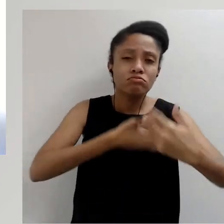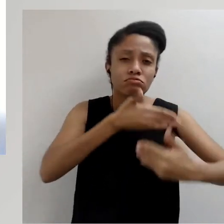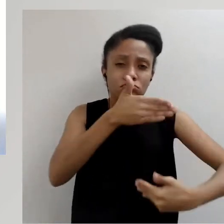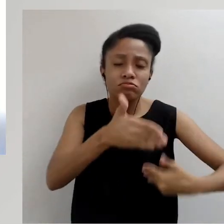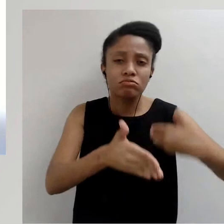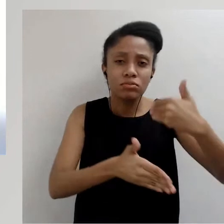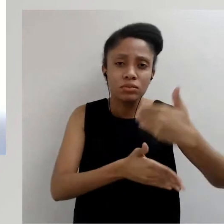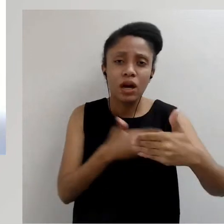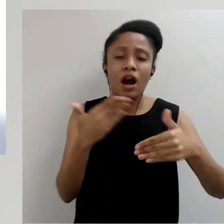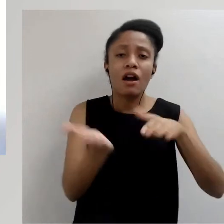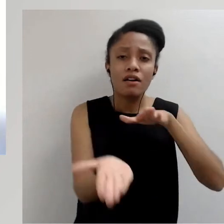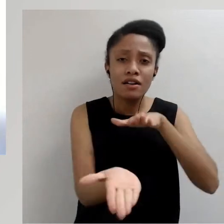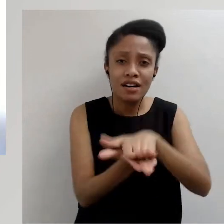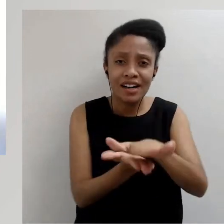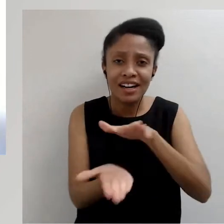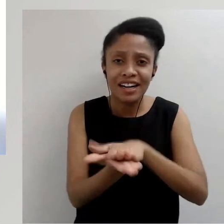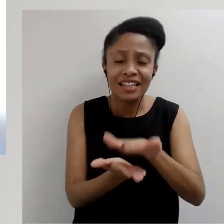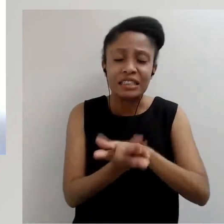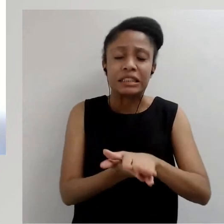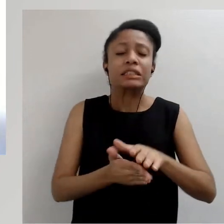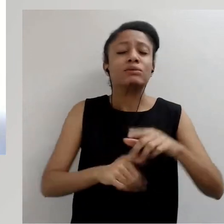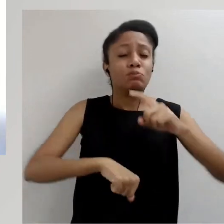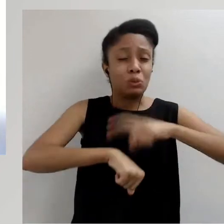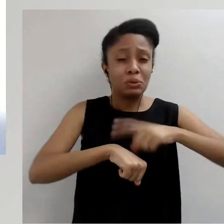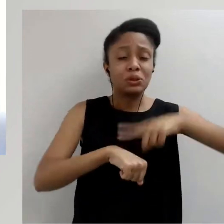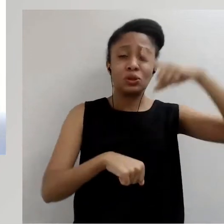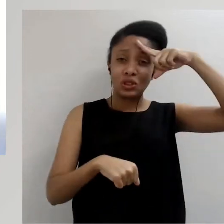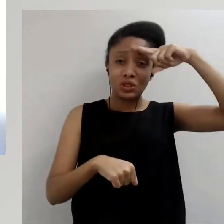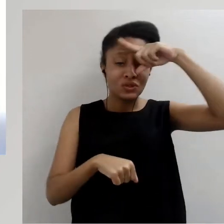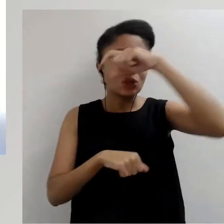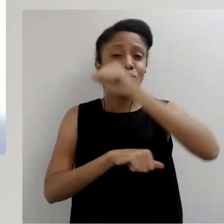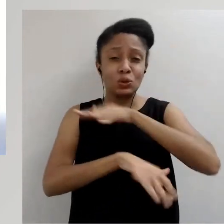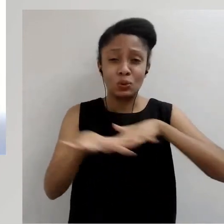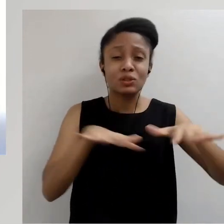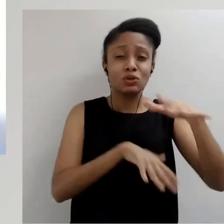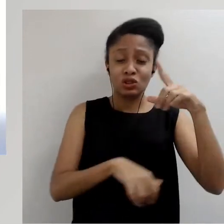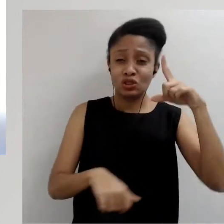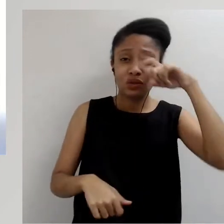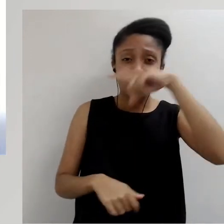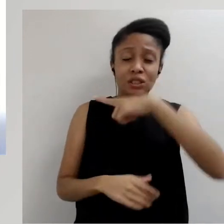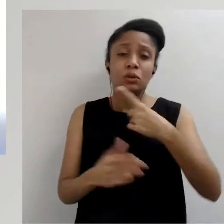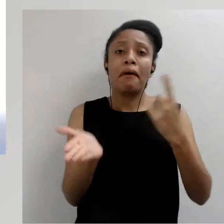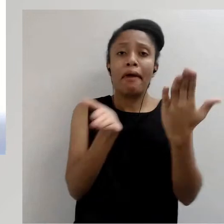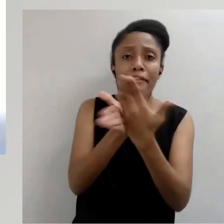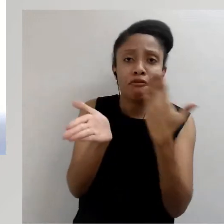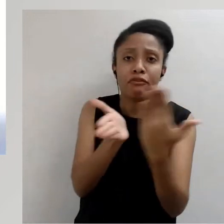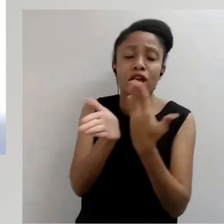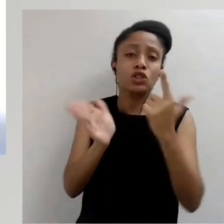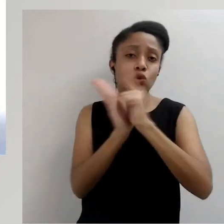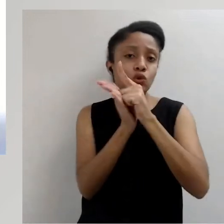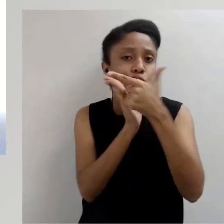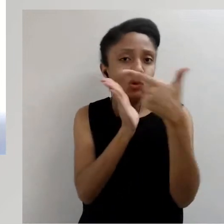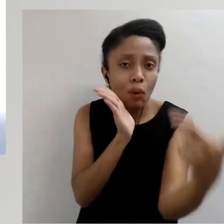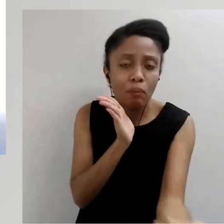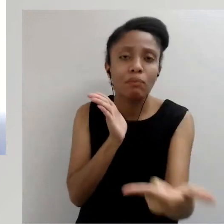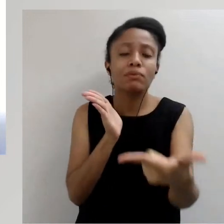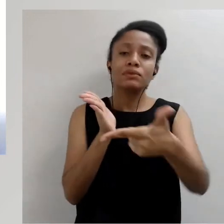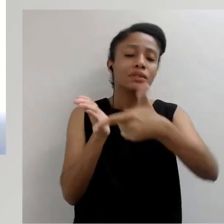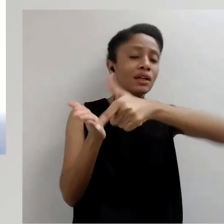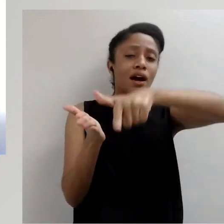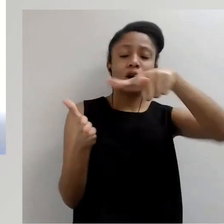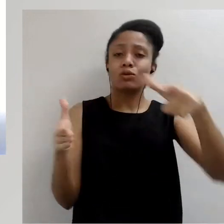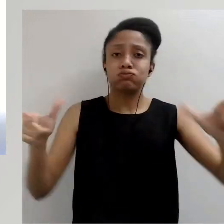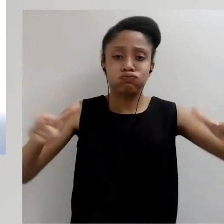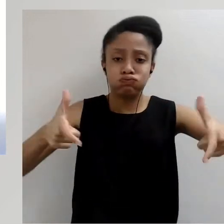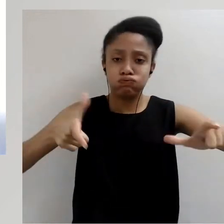we follow the printers live, and the magazines and newspapers